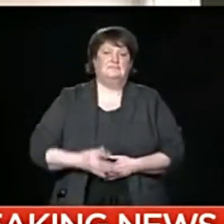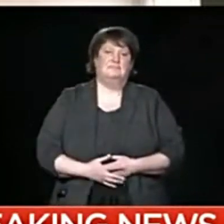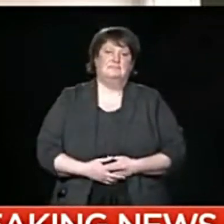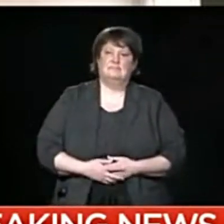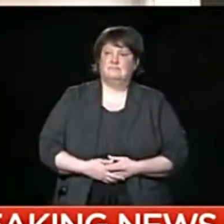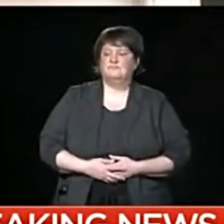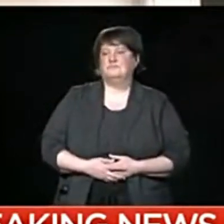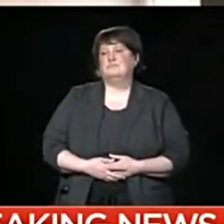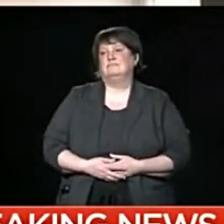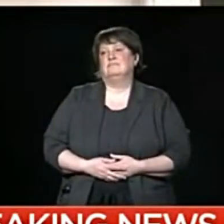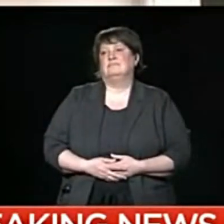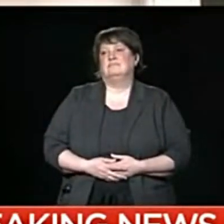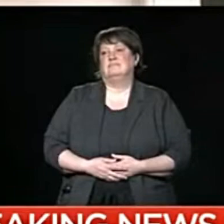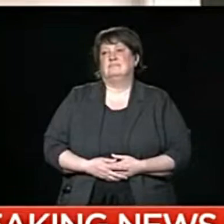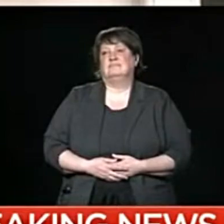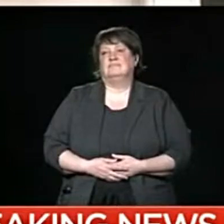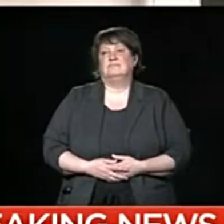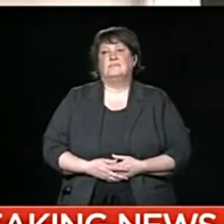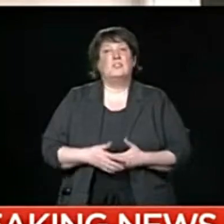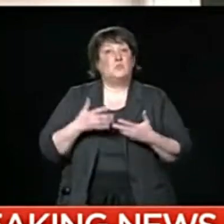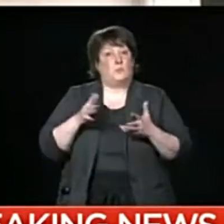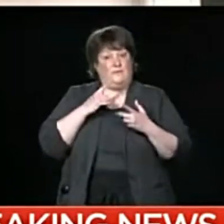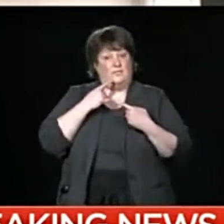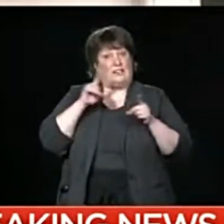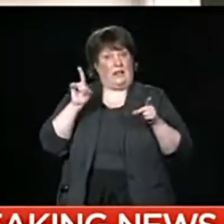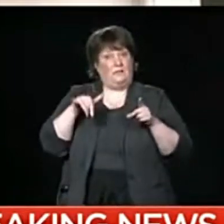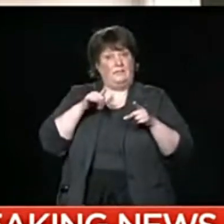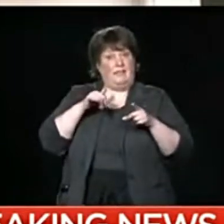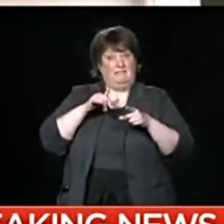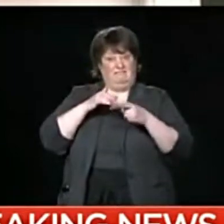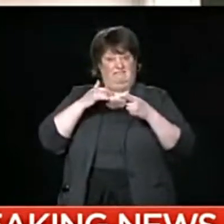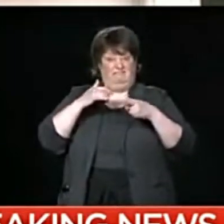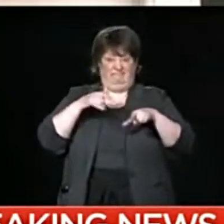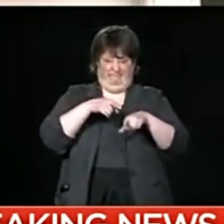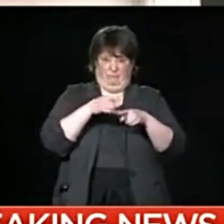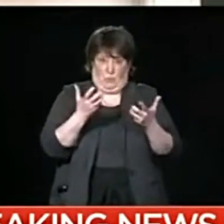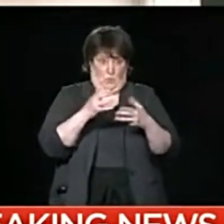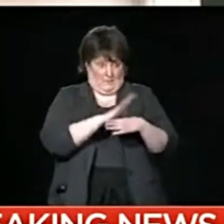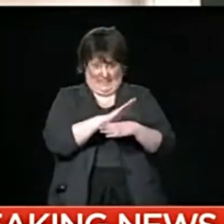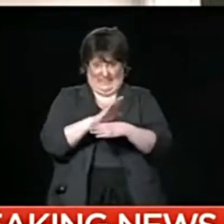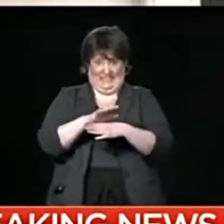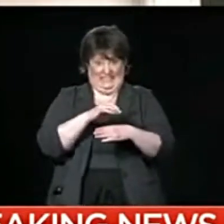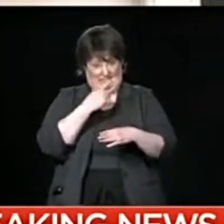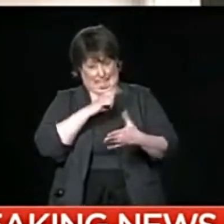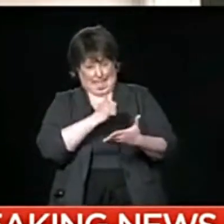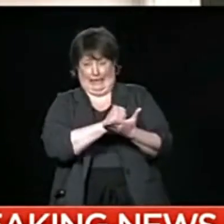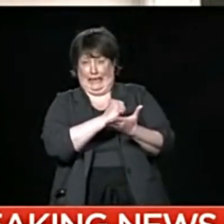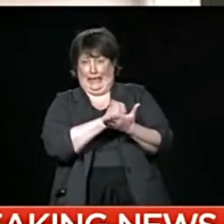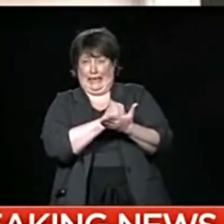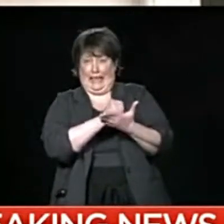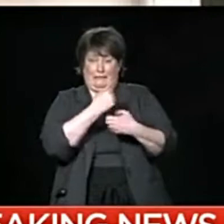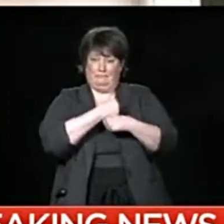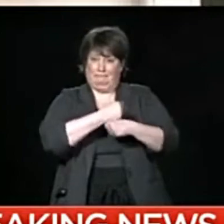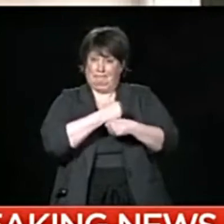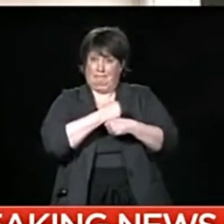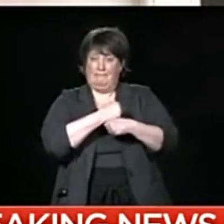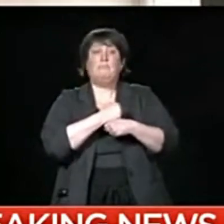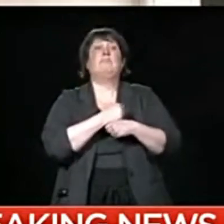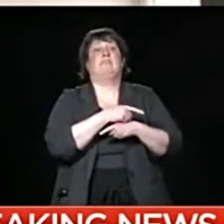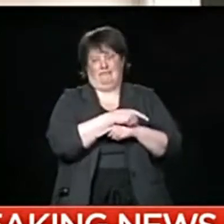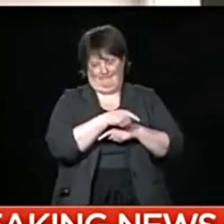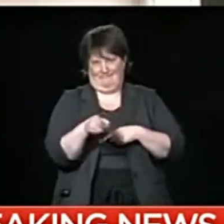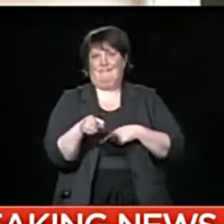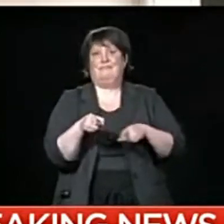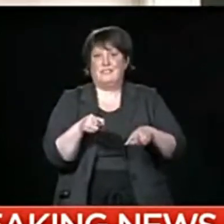When we announced the Canadian plan to mobilize the industry against COVID-19, we said that we